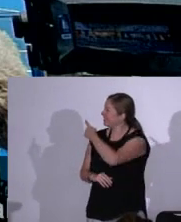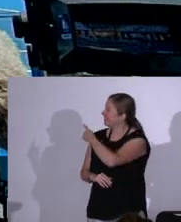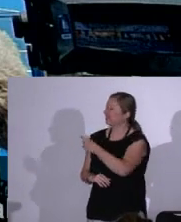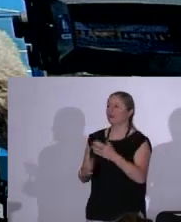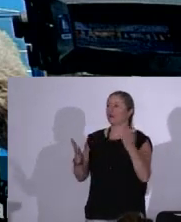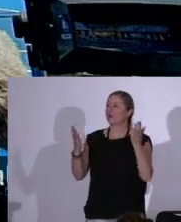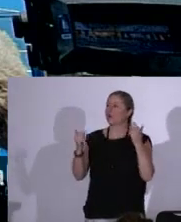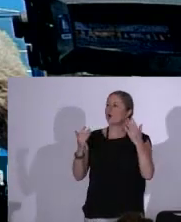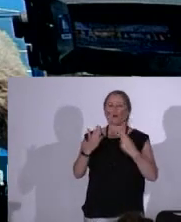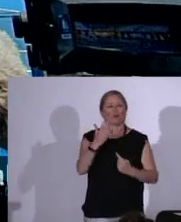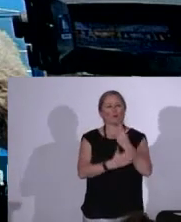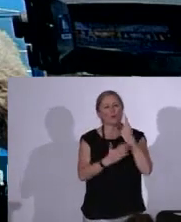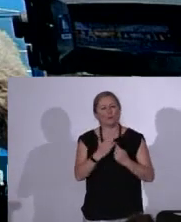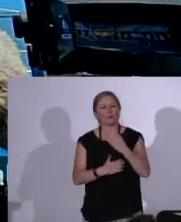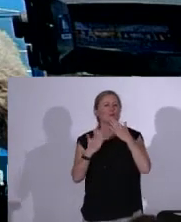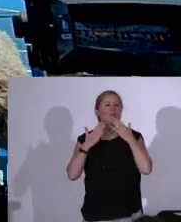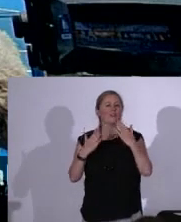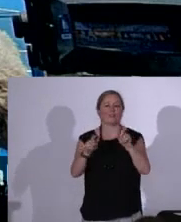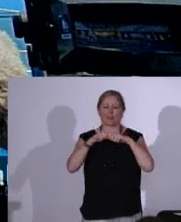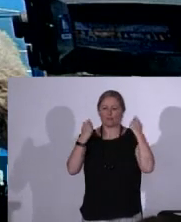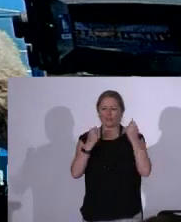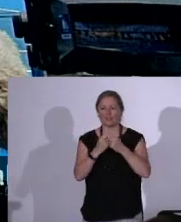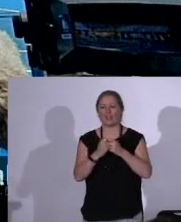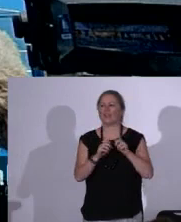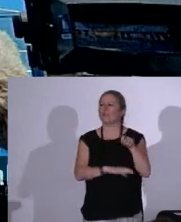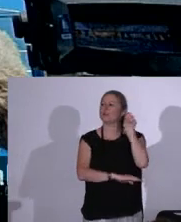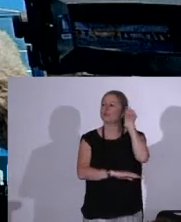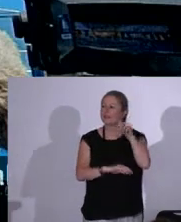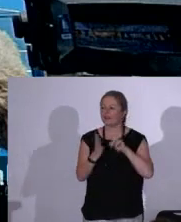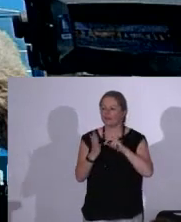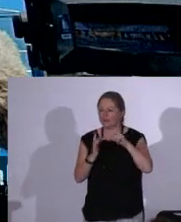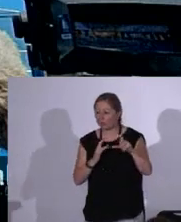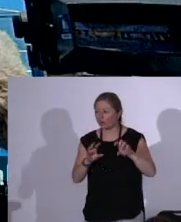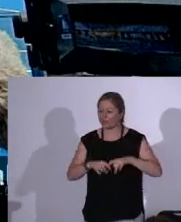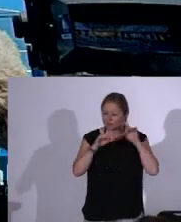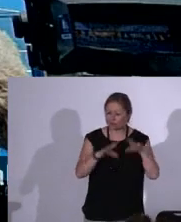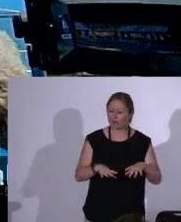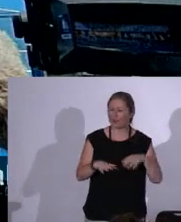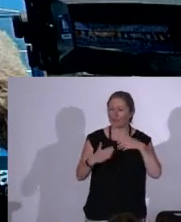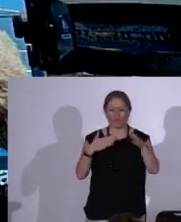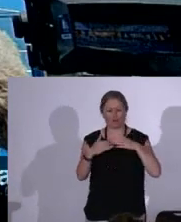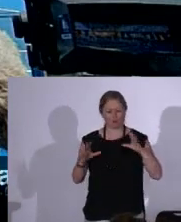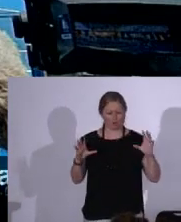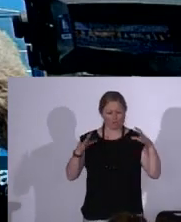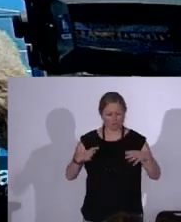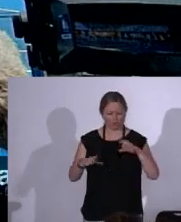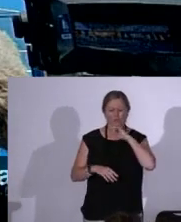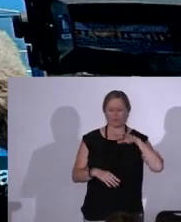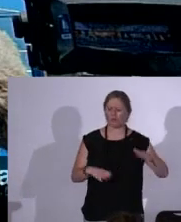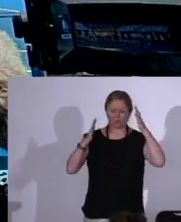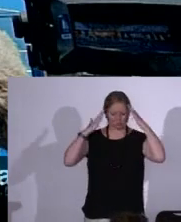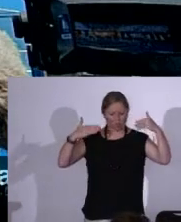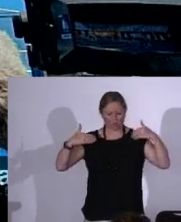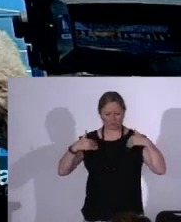to the team at Tennis Victoria and Tennis Australia who organized this, for a group of kids with autism to come together on court